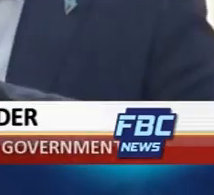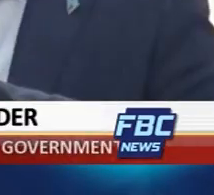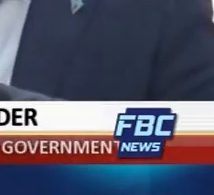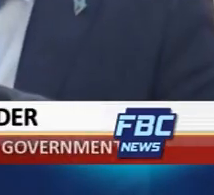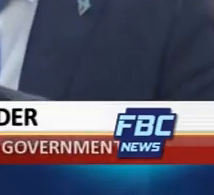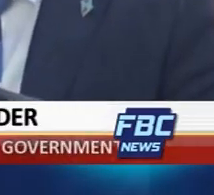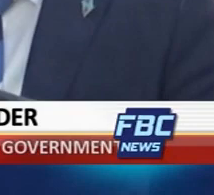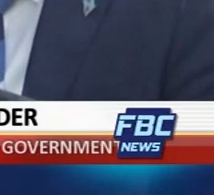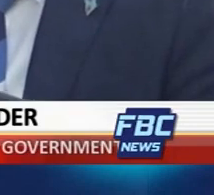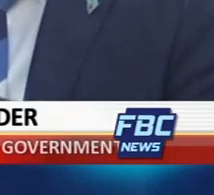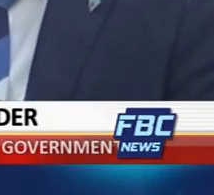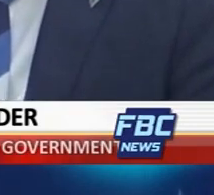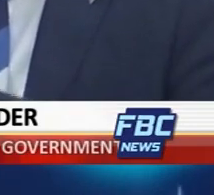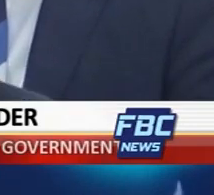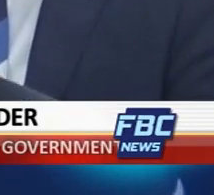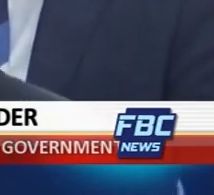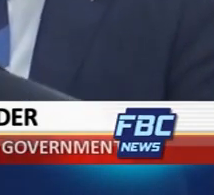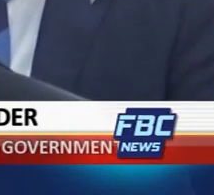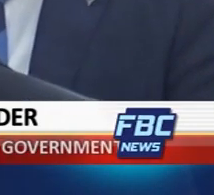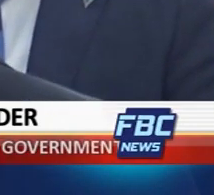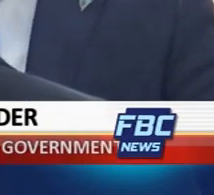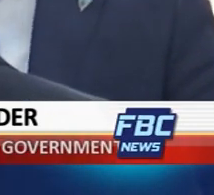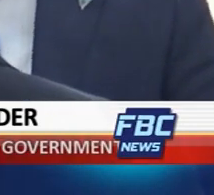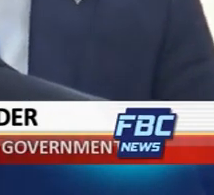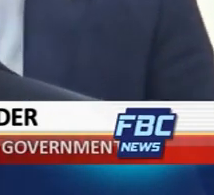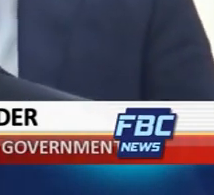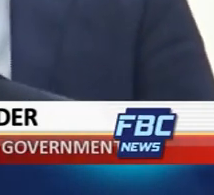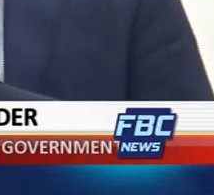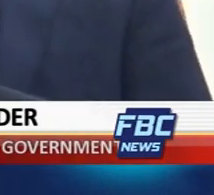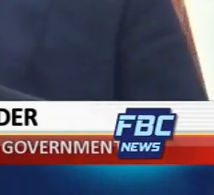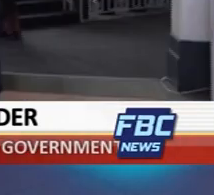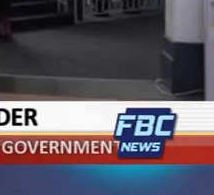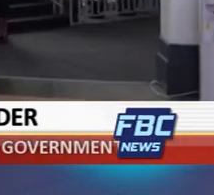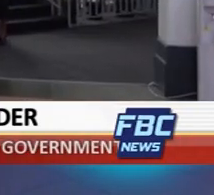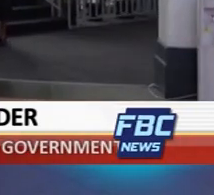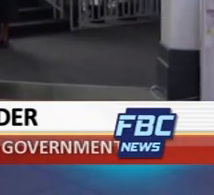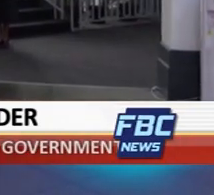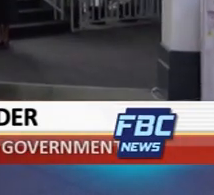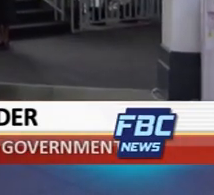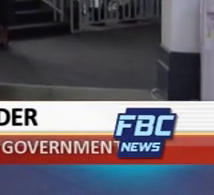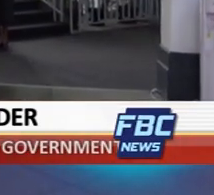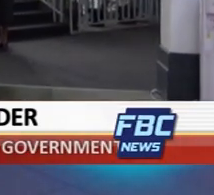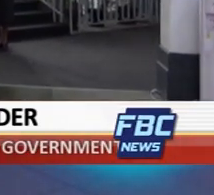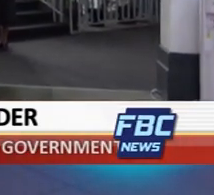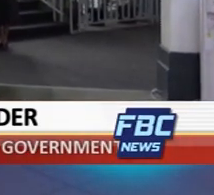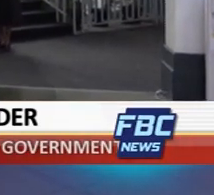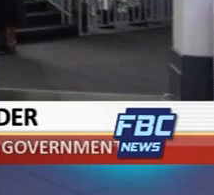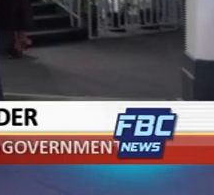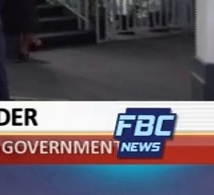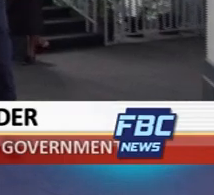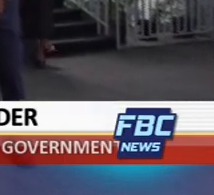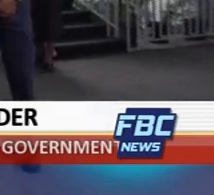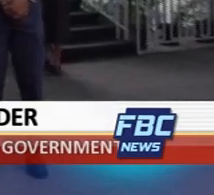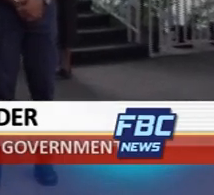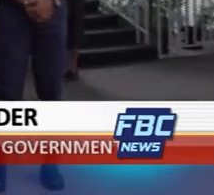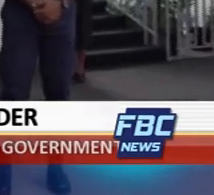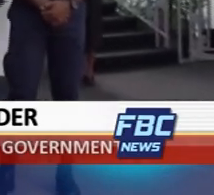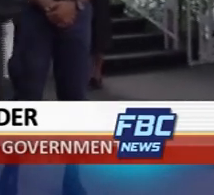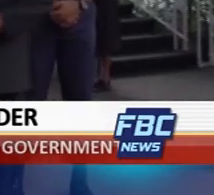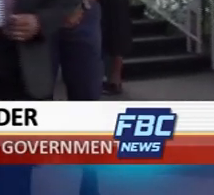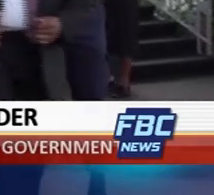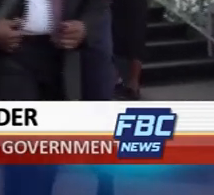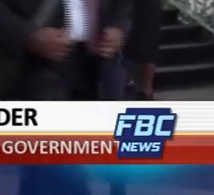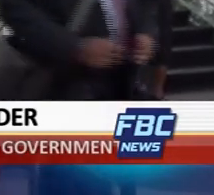has always been in support of trade unions and continues to uphold workers' rights. Minister for Economy Ayaz Said Qayyum adds the